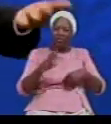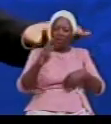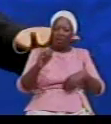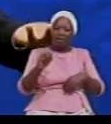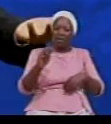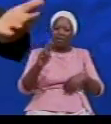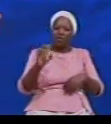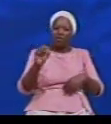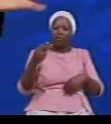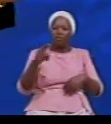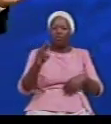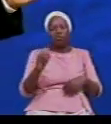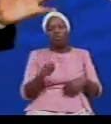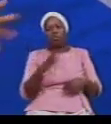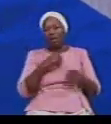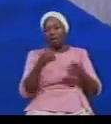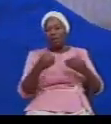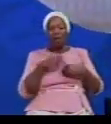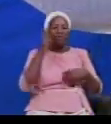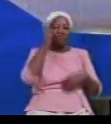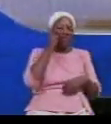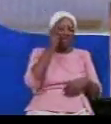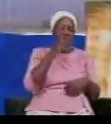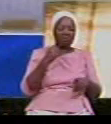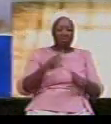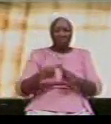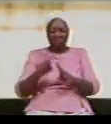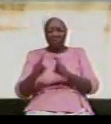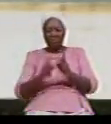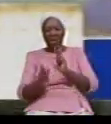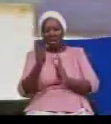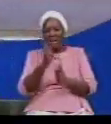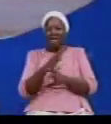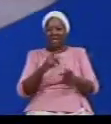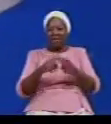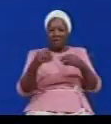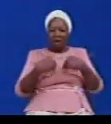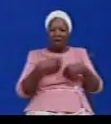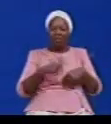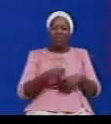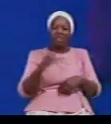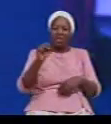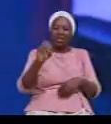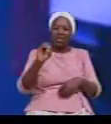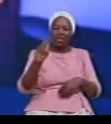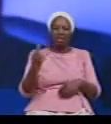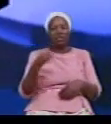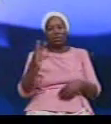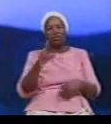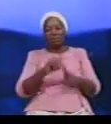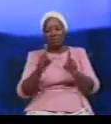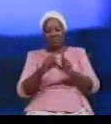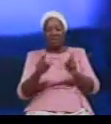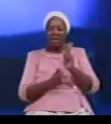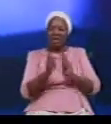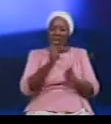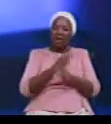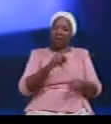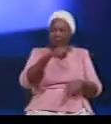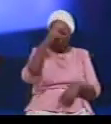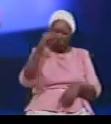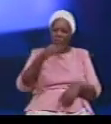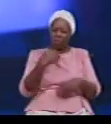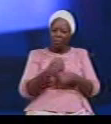the vegetables of different kinds, and then you have the seeds of various kinds, because you are